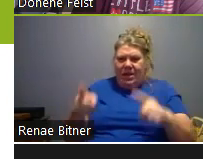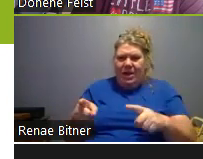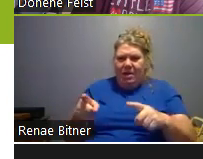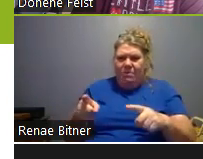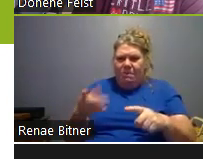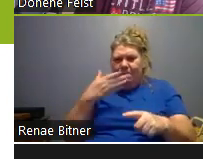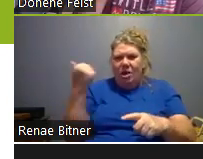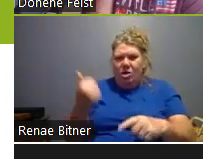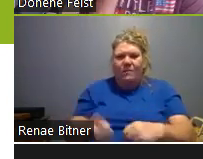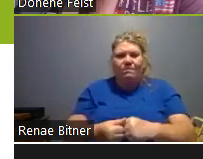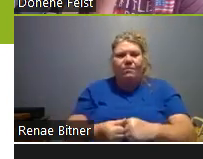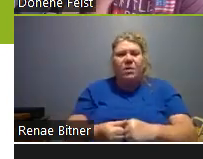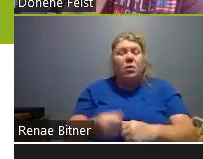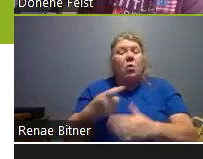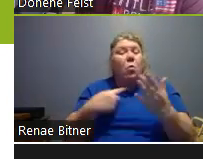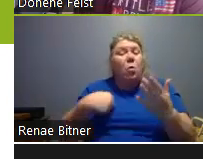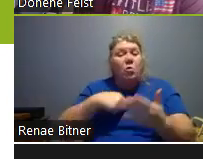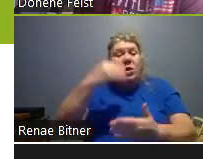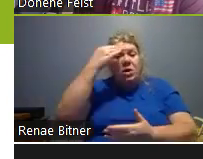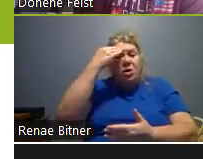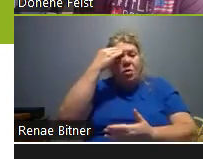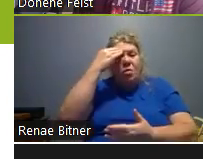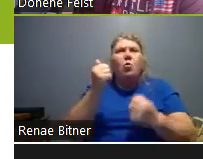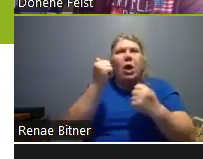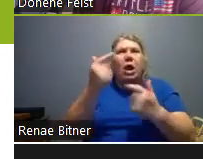better. So what we know is that we all want what is